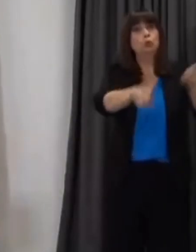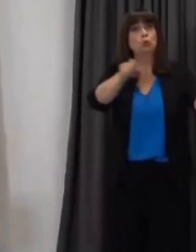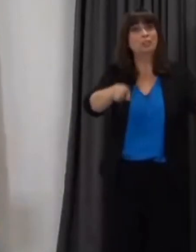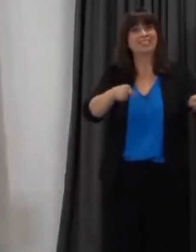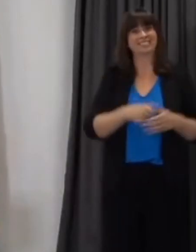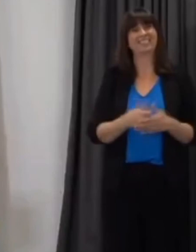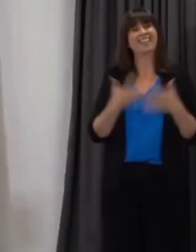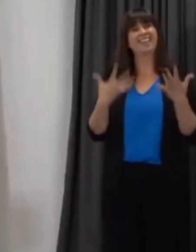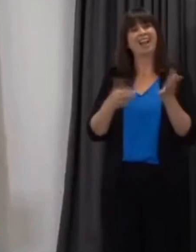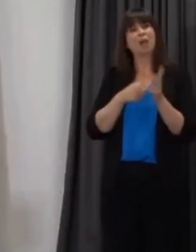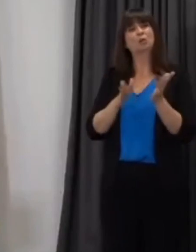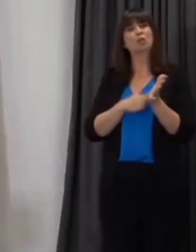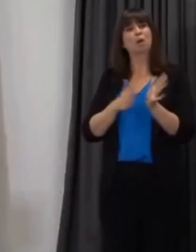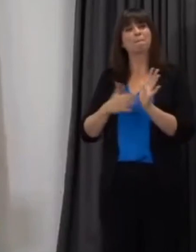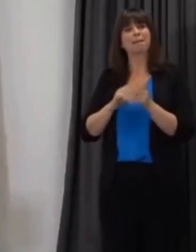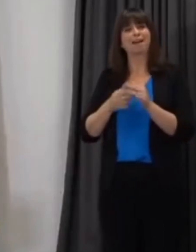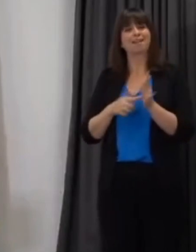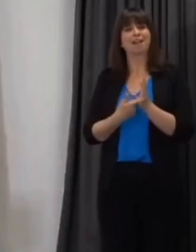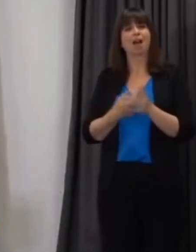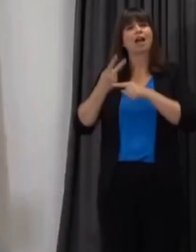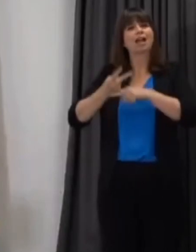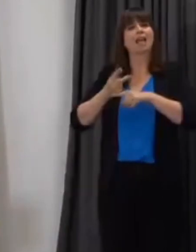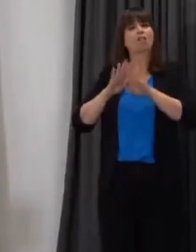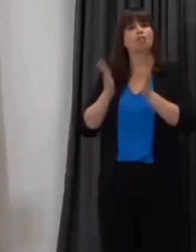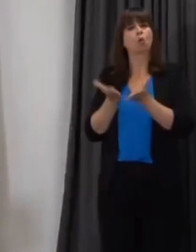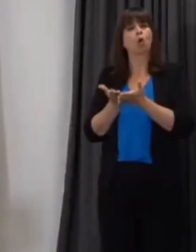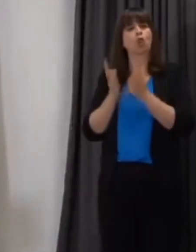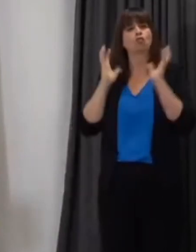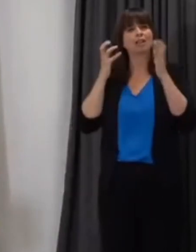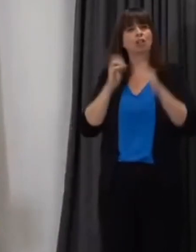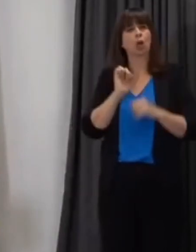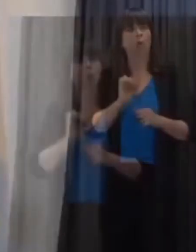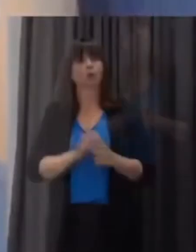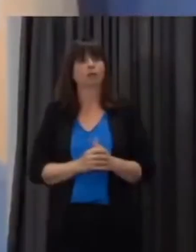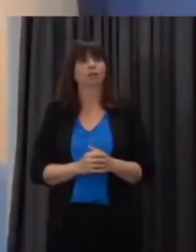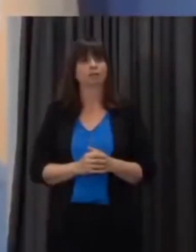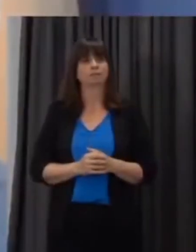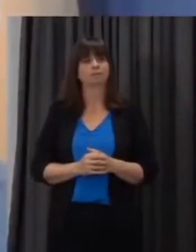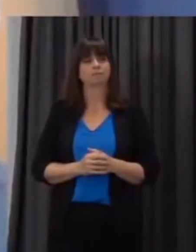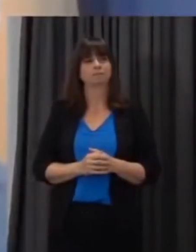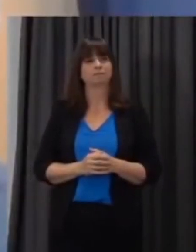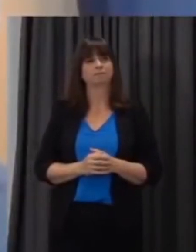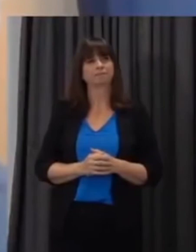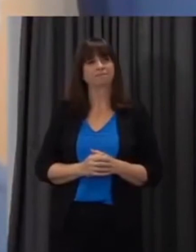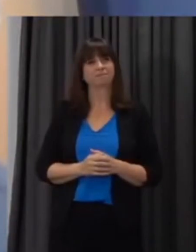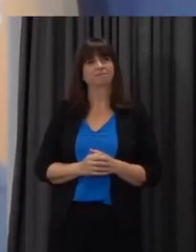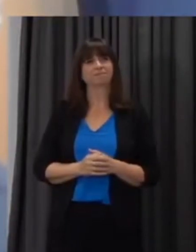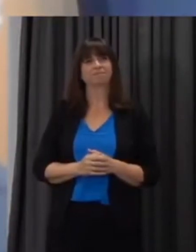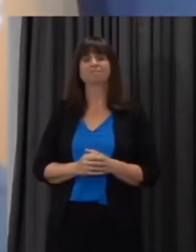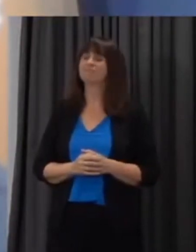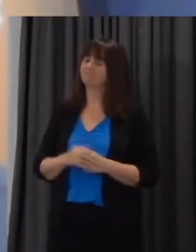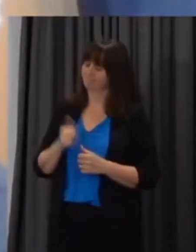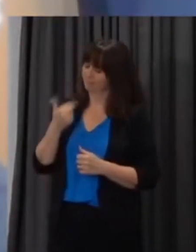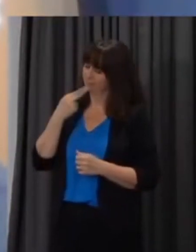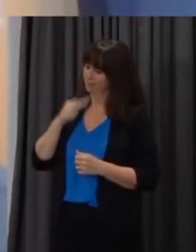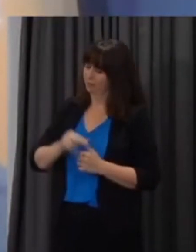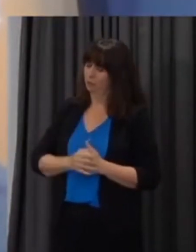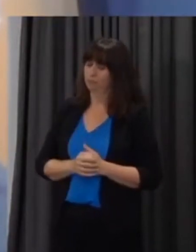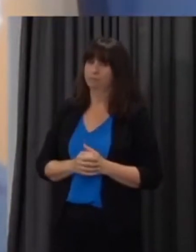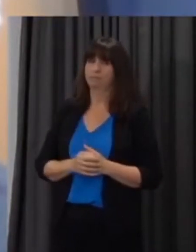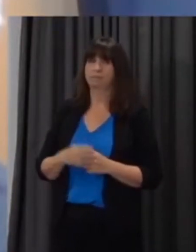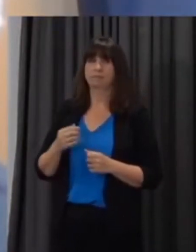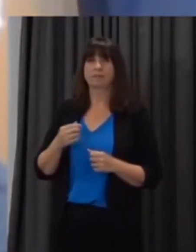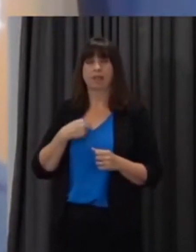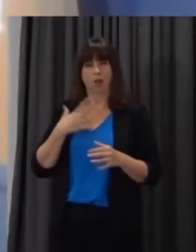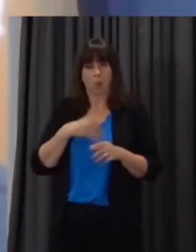now go on to tom magna at uh carers world radio please tom thank you very much indeed minister good afternoon can i widen this